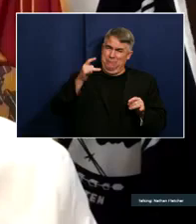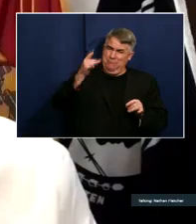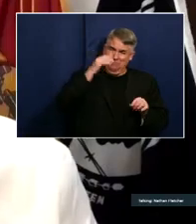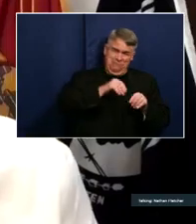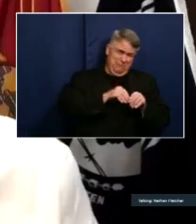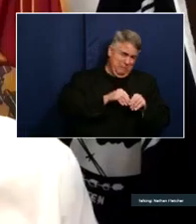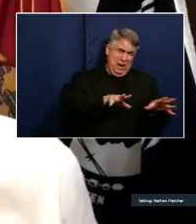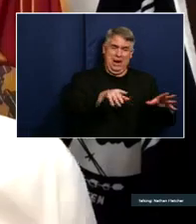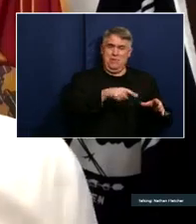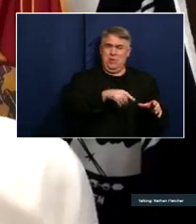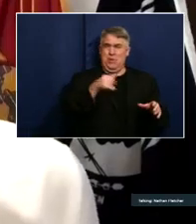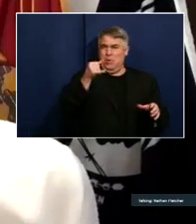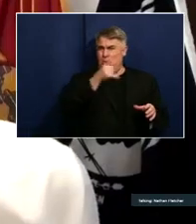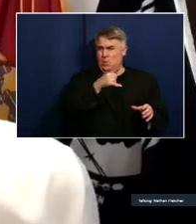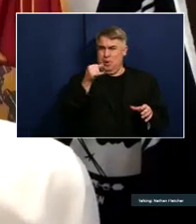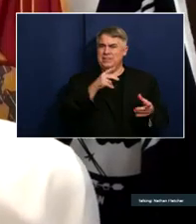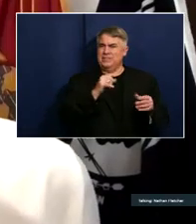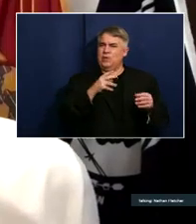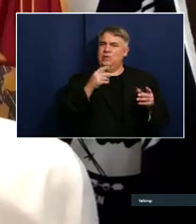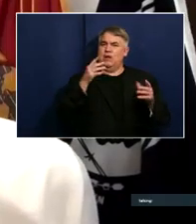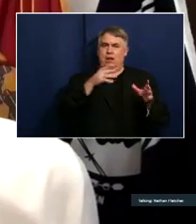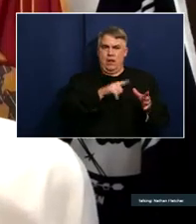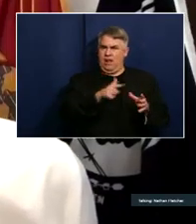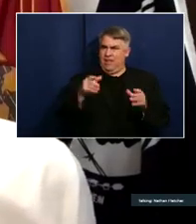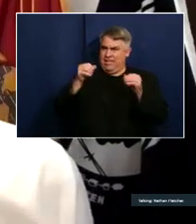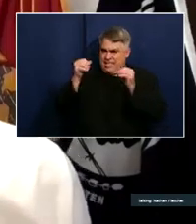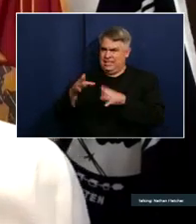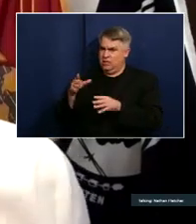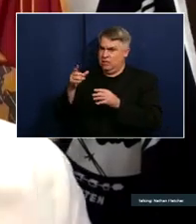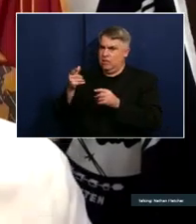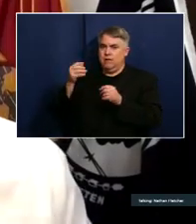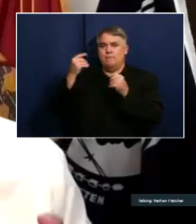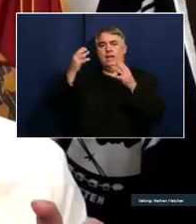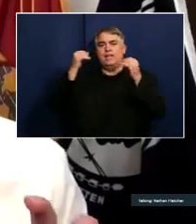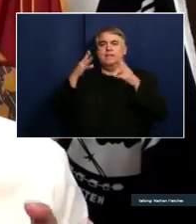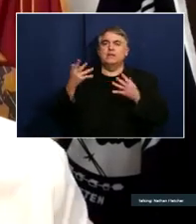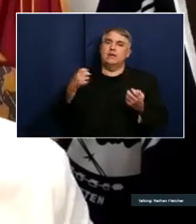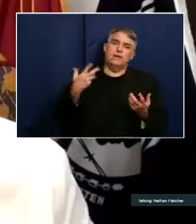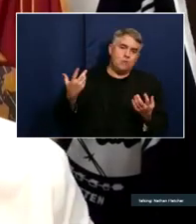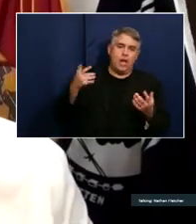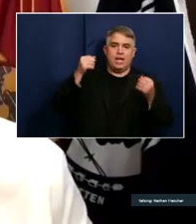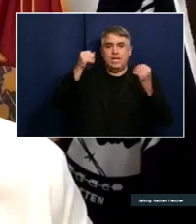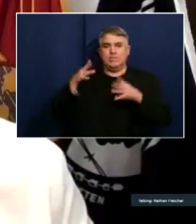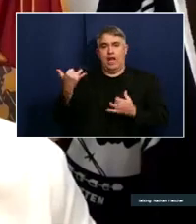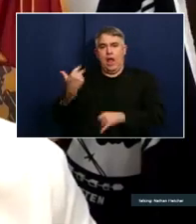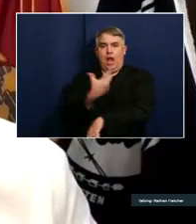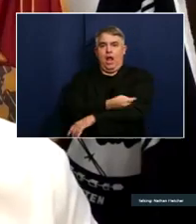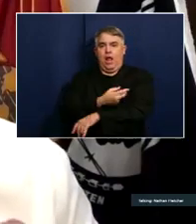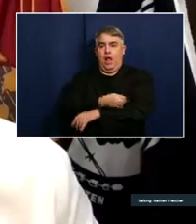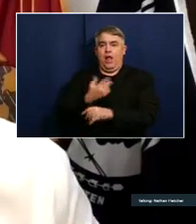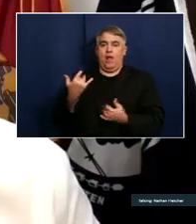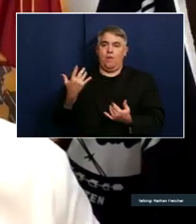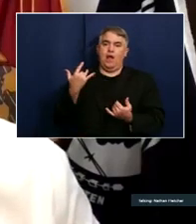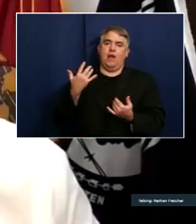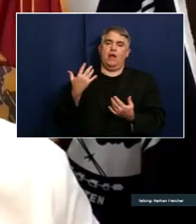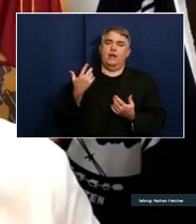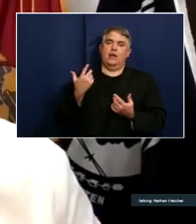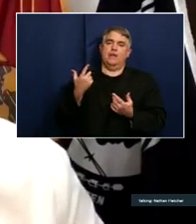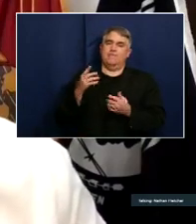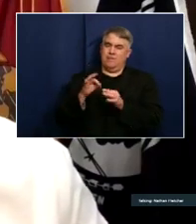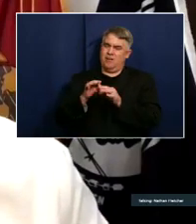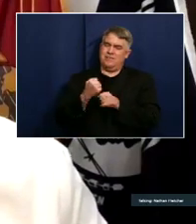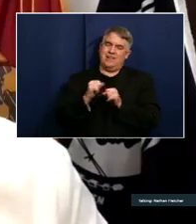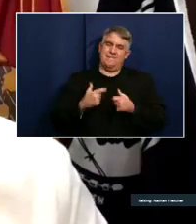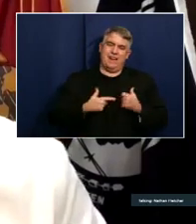right now, and a lot of folks want it right now. But at the end of the day, if we can save those lives and we can get those seniors